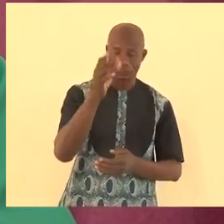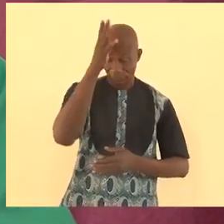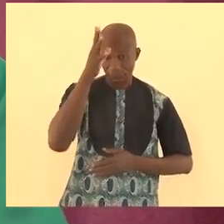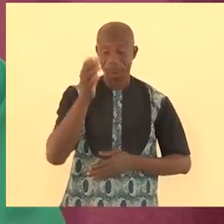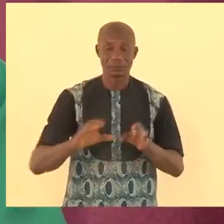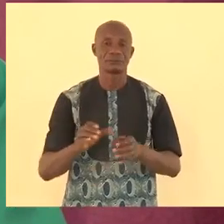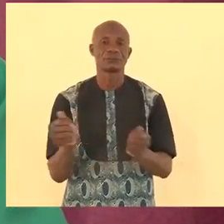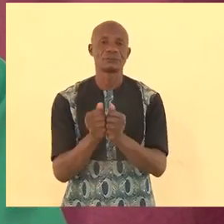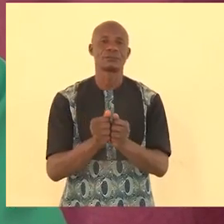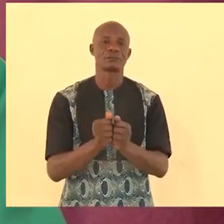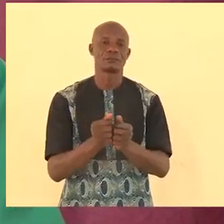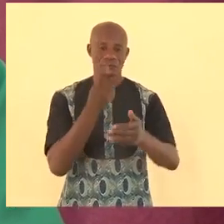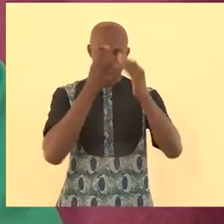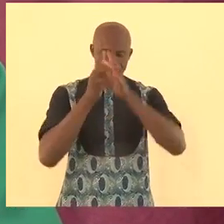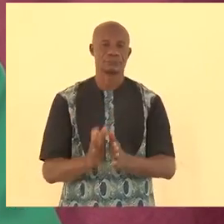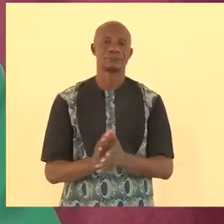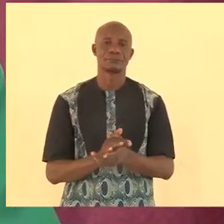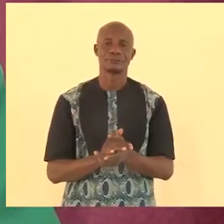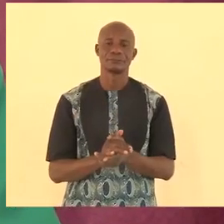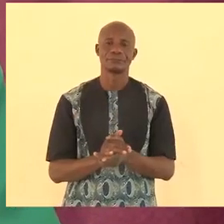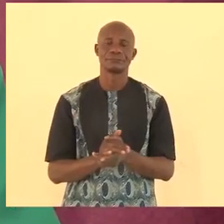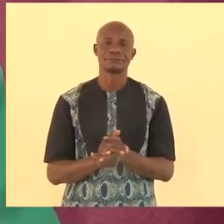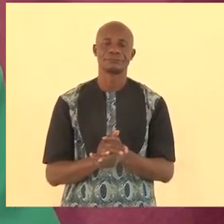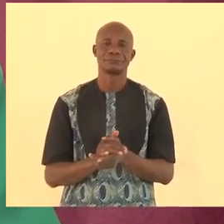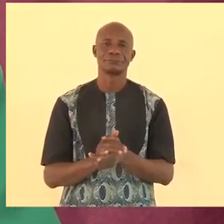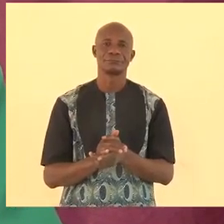fathers did to the false prophets."